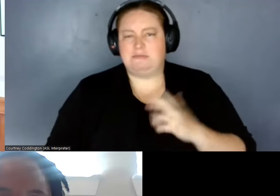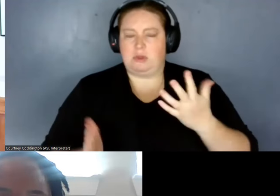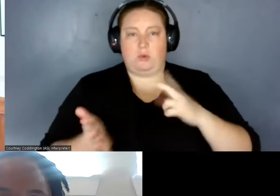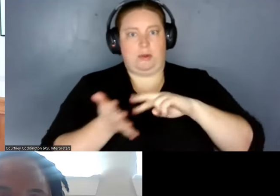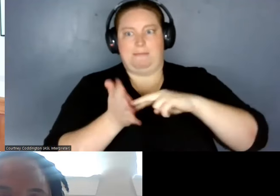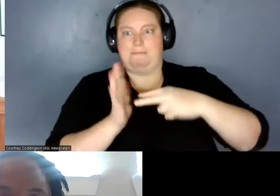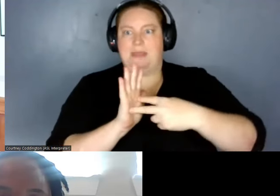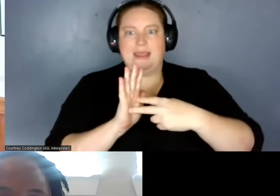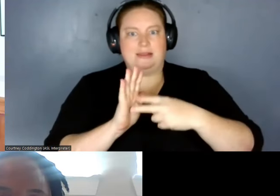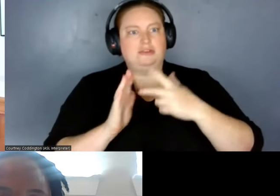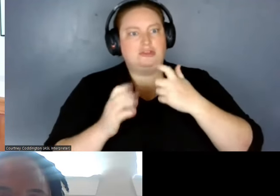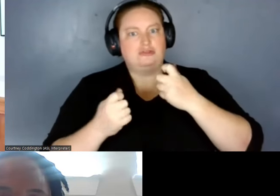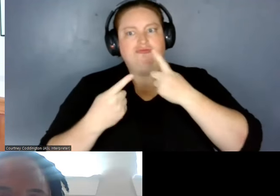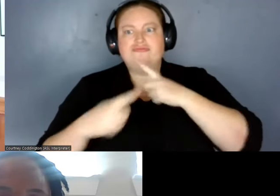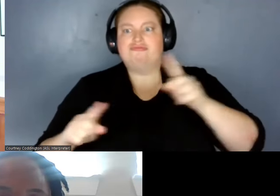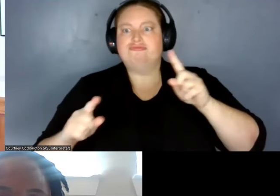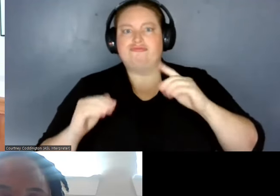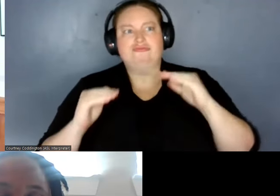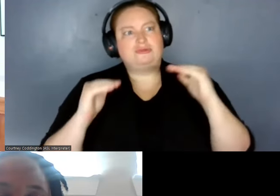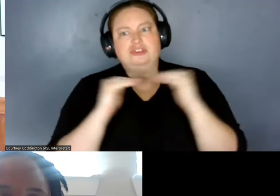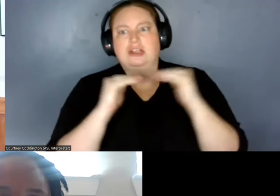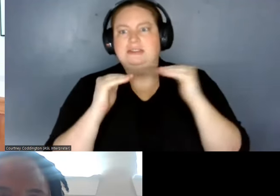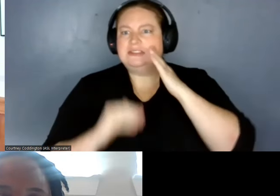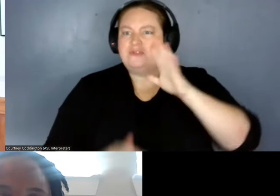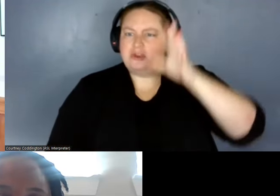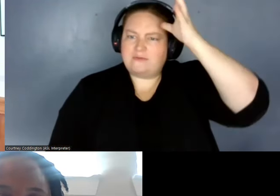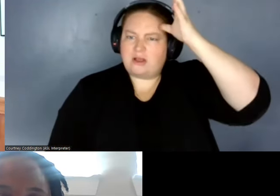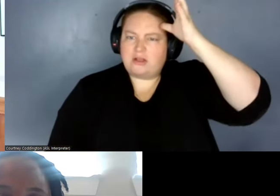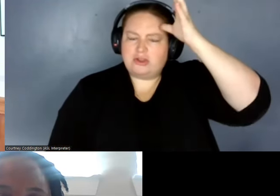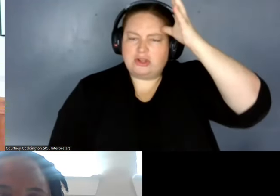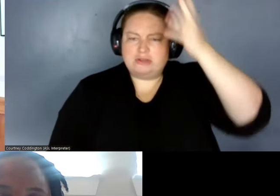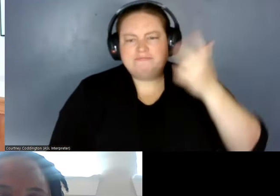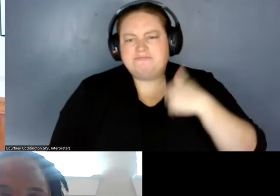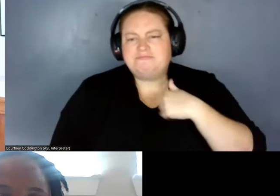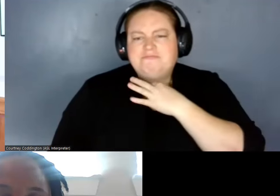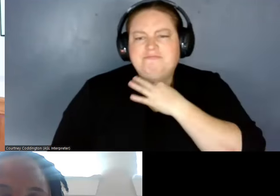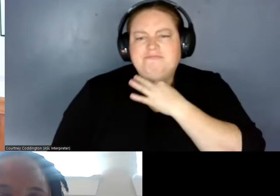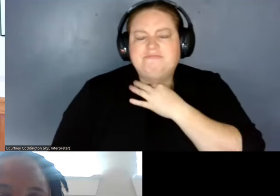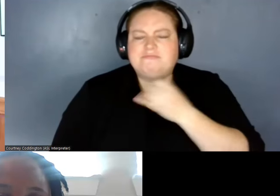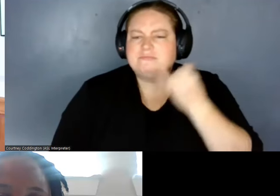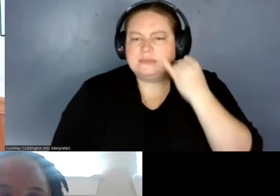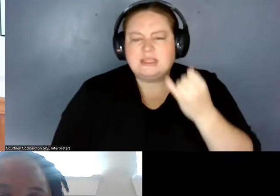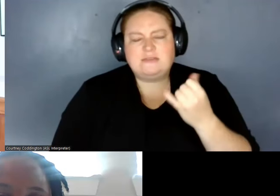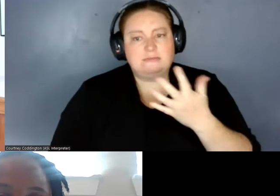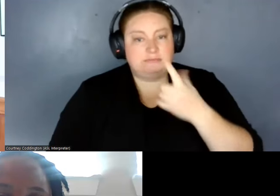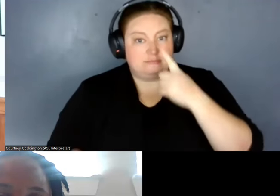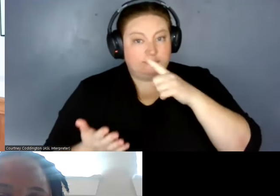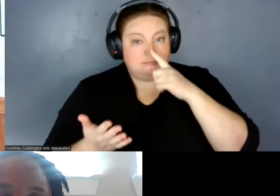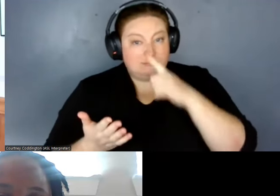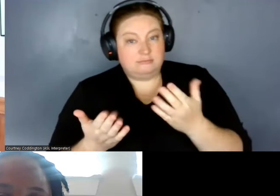to secure justice for your father. I was wondering if you can open us up today by